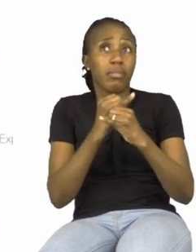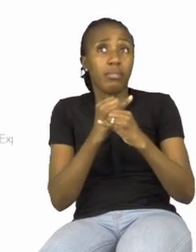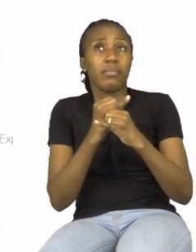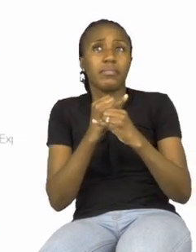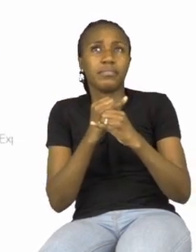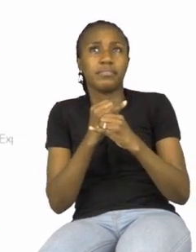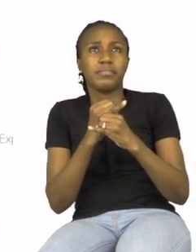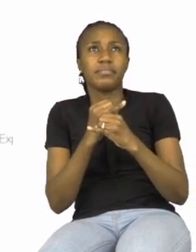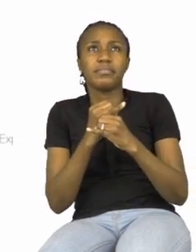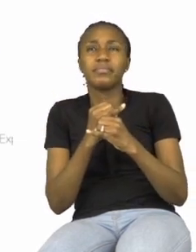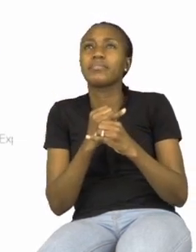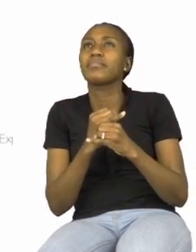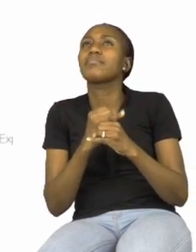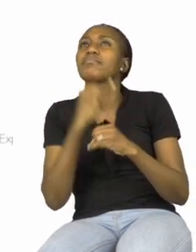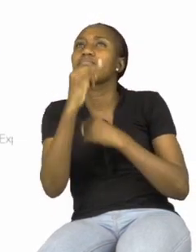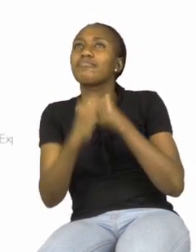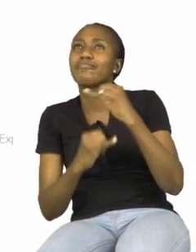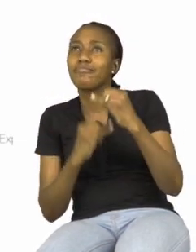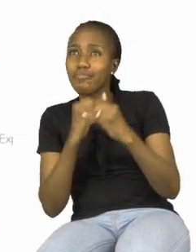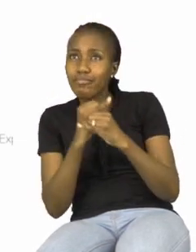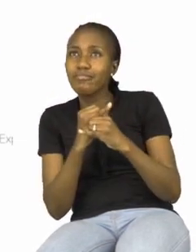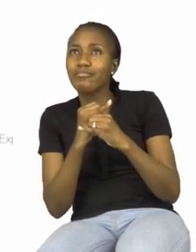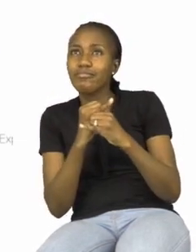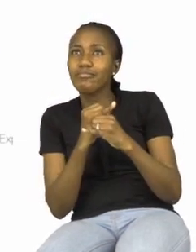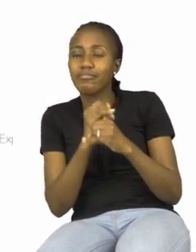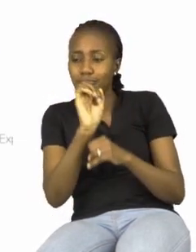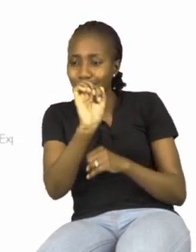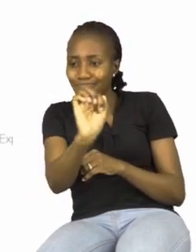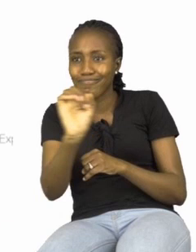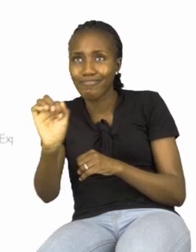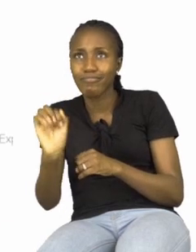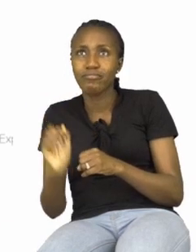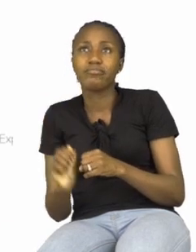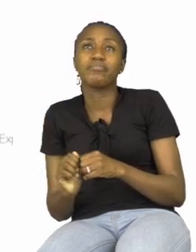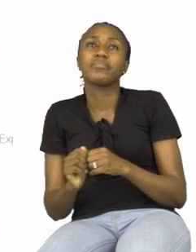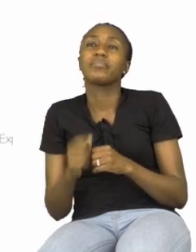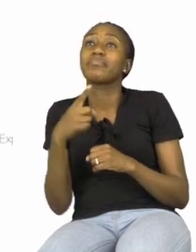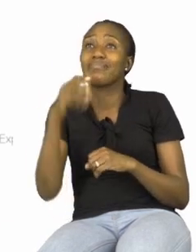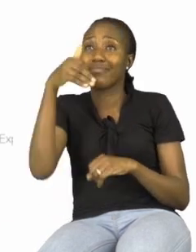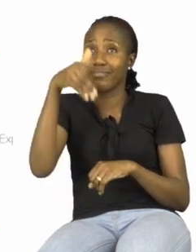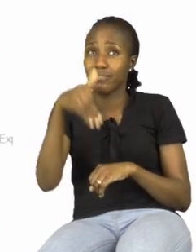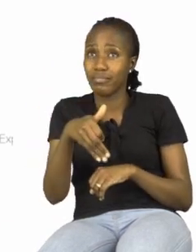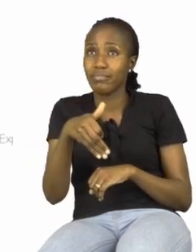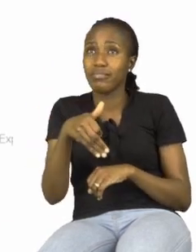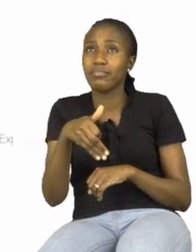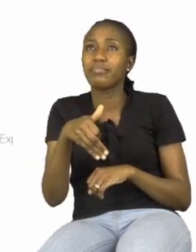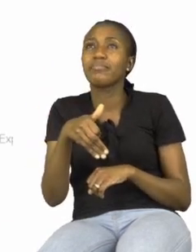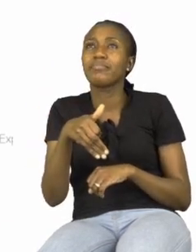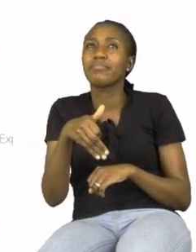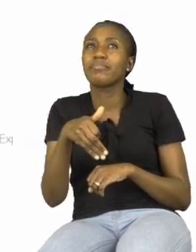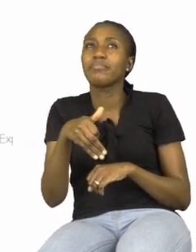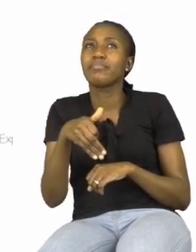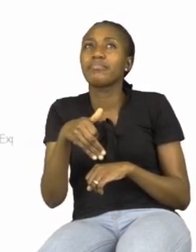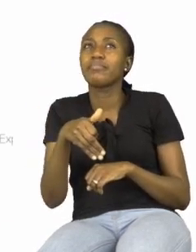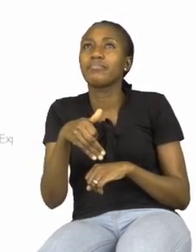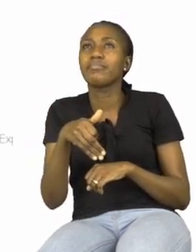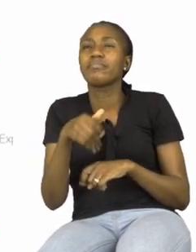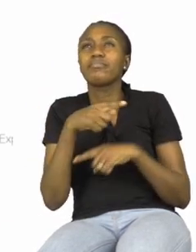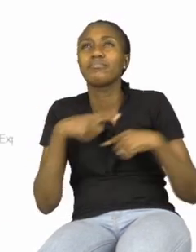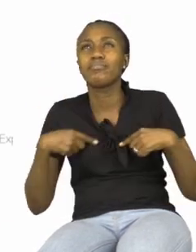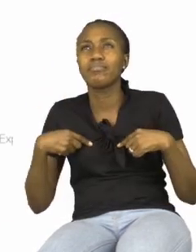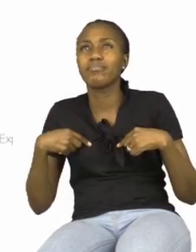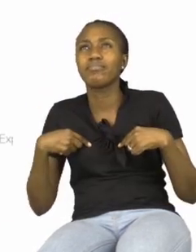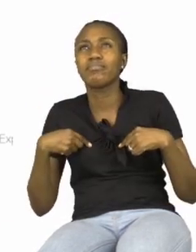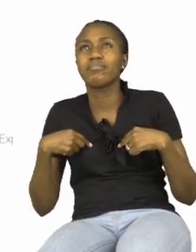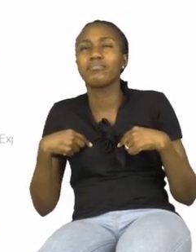those are the international bodies that we belong to. But in Namibia, we are, under the auspices of the Namibia